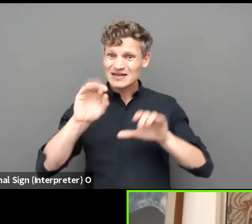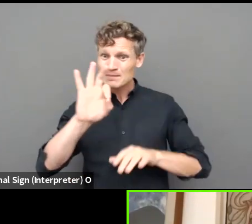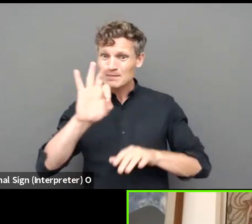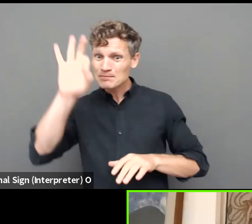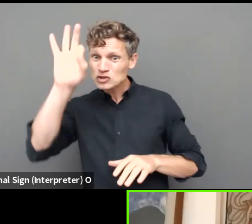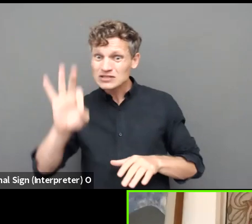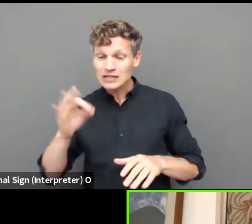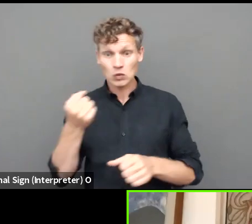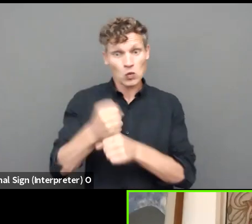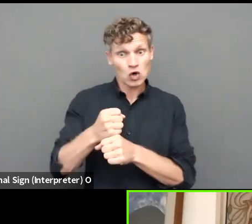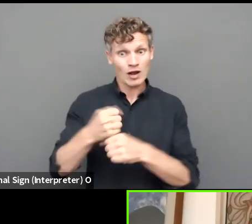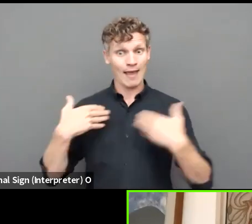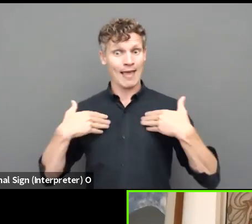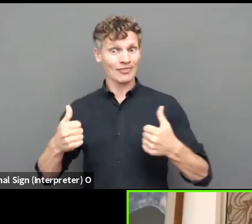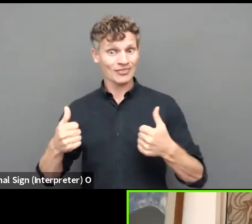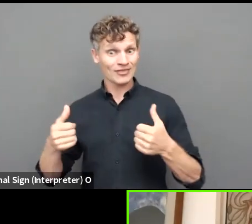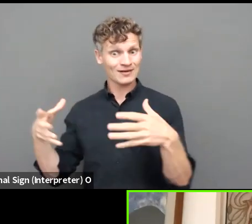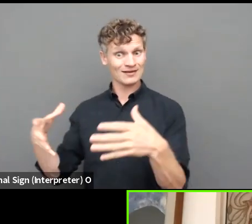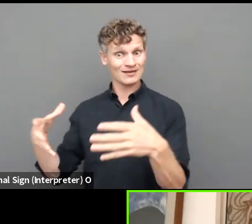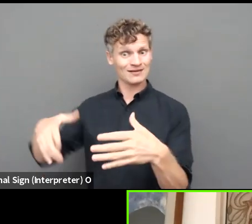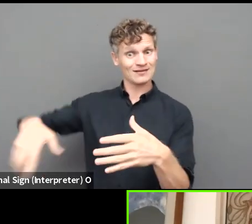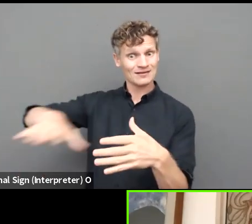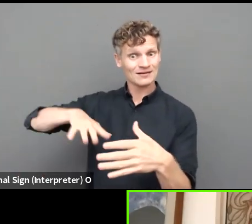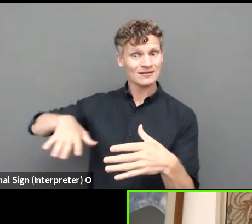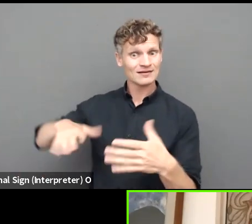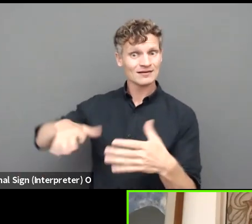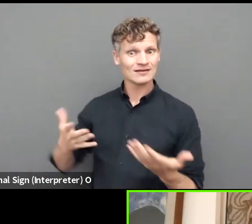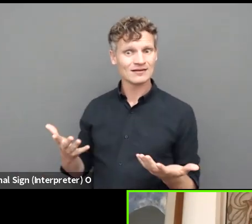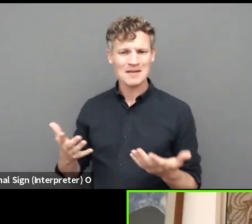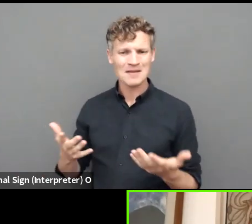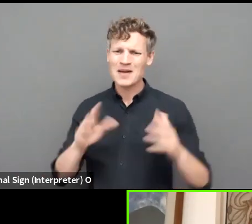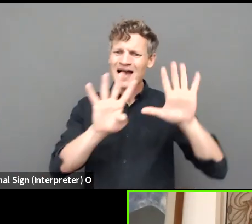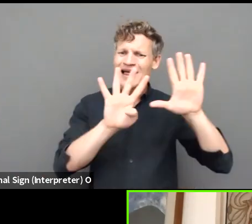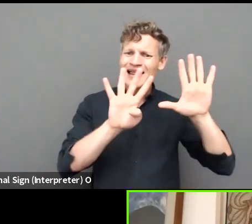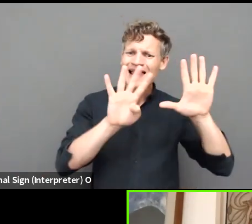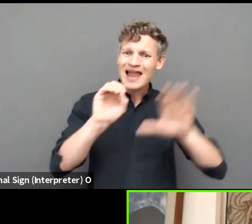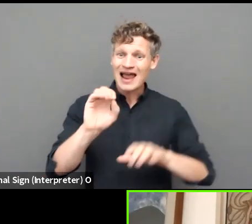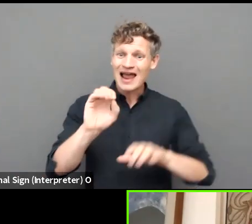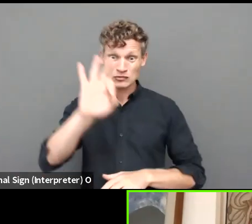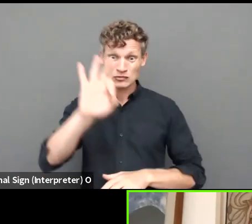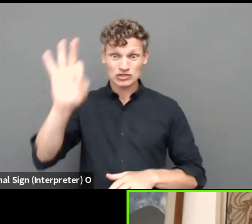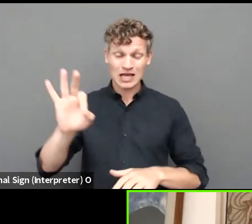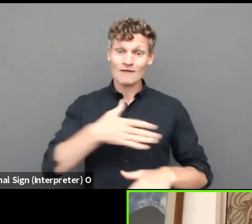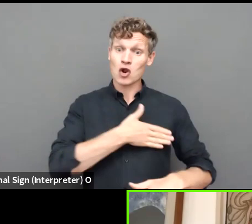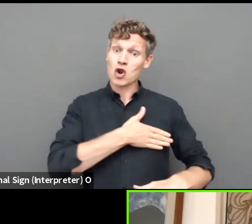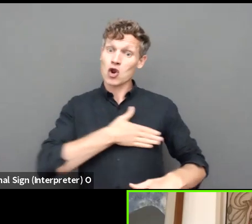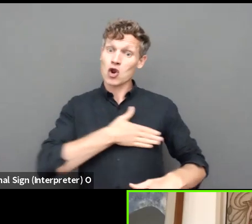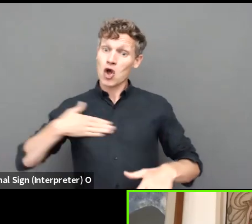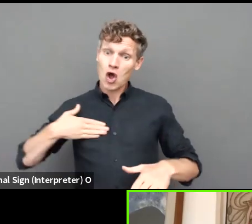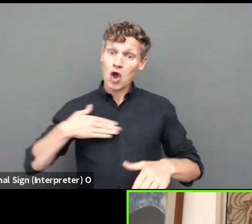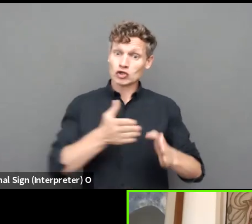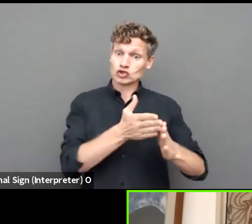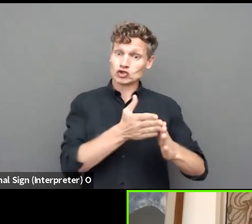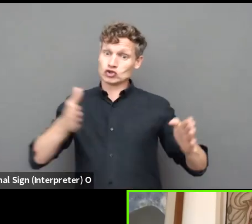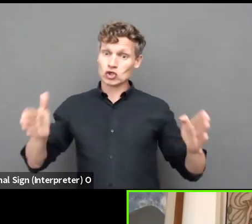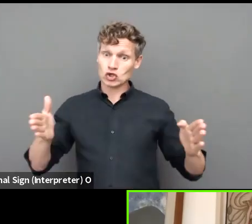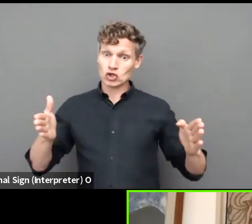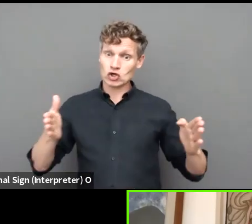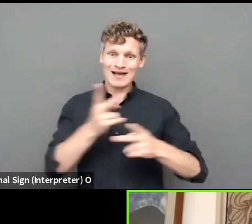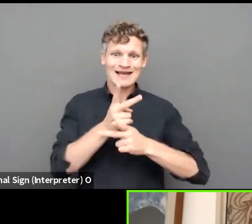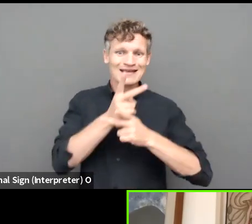sector and just over 90% of the long-term care workforce on average